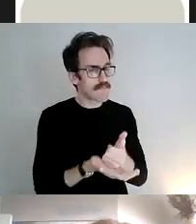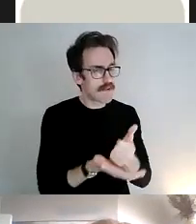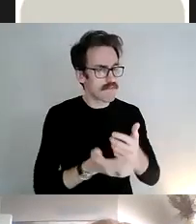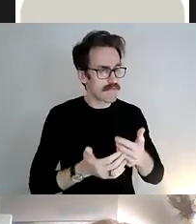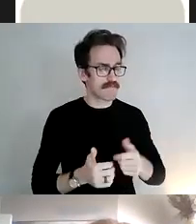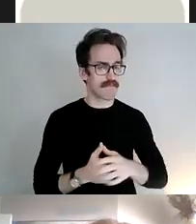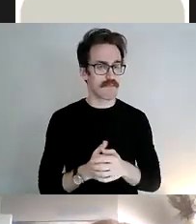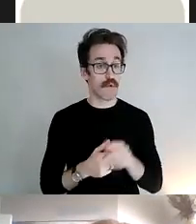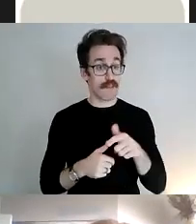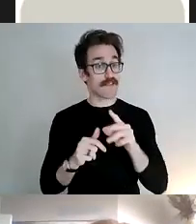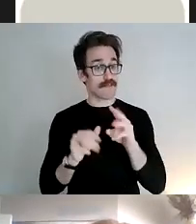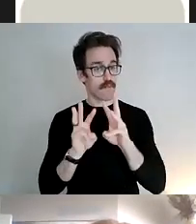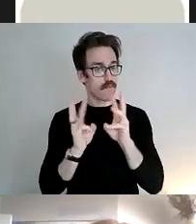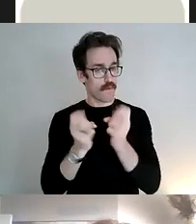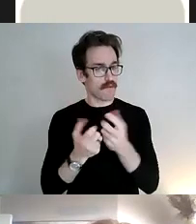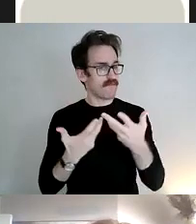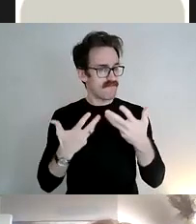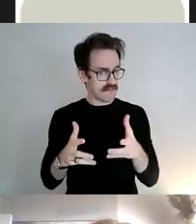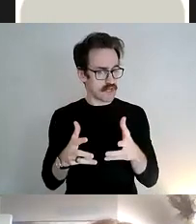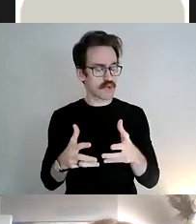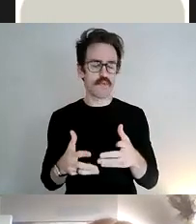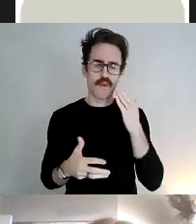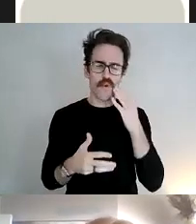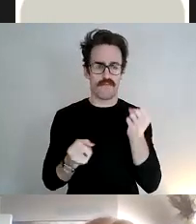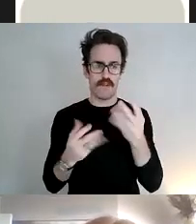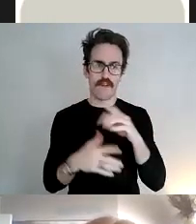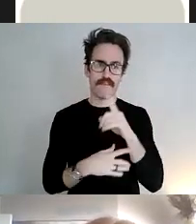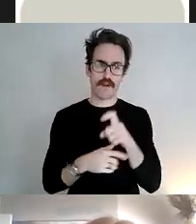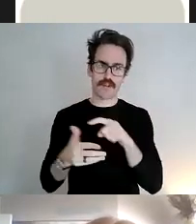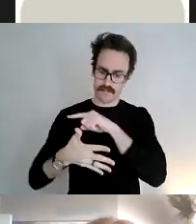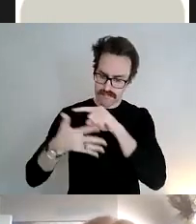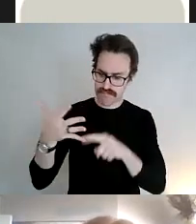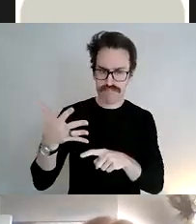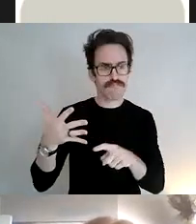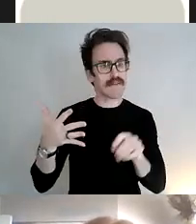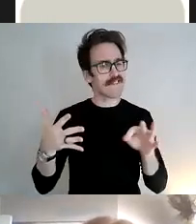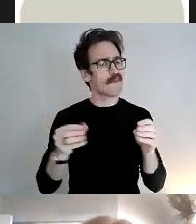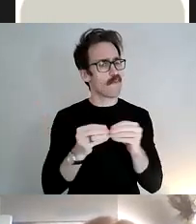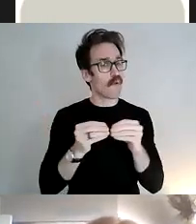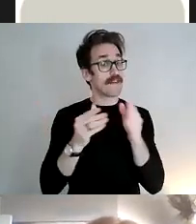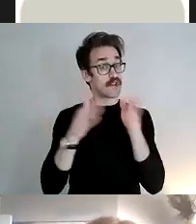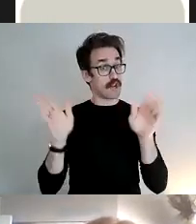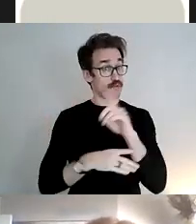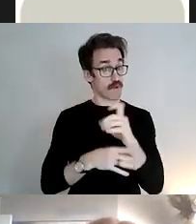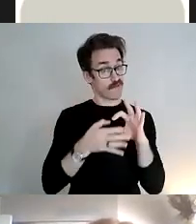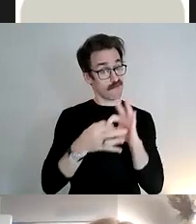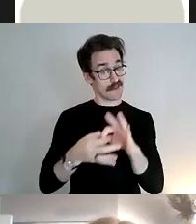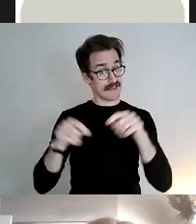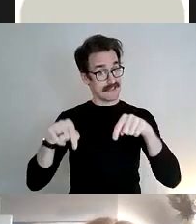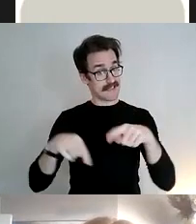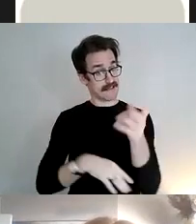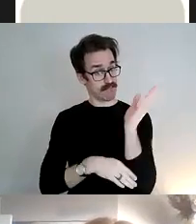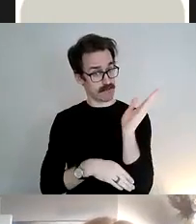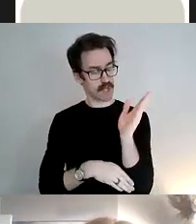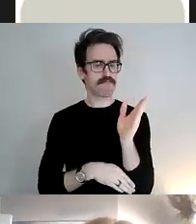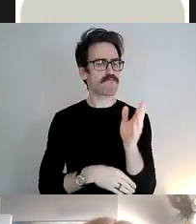after the webinar. So because we can only get to so many questions. So if there's something more of a general question that's related to the situation, that would be very helpful, but we